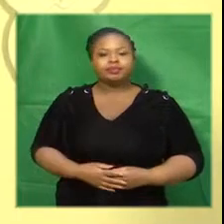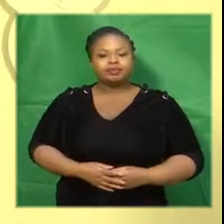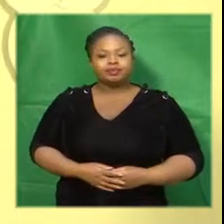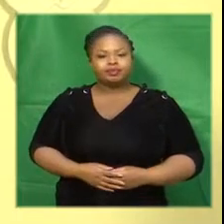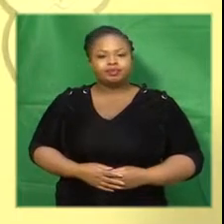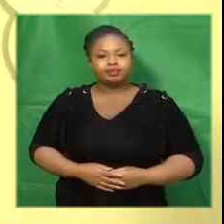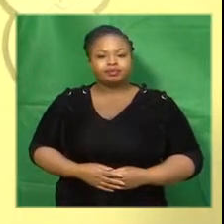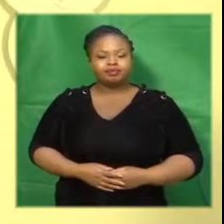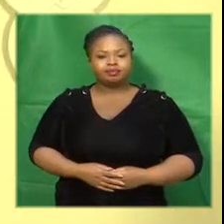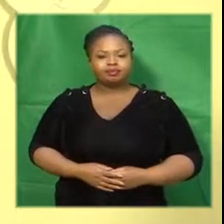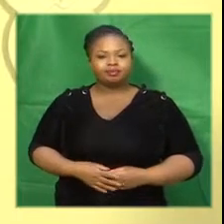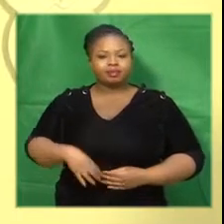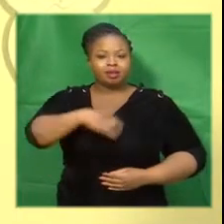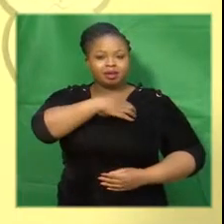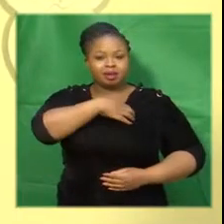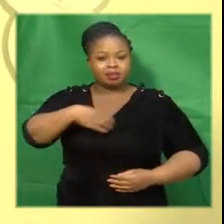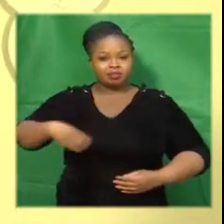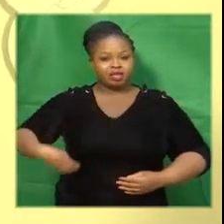In the presidency,